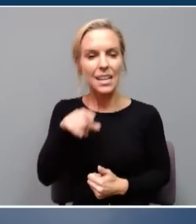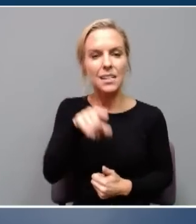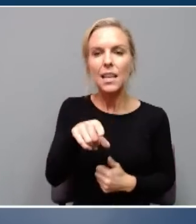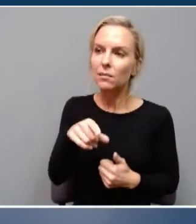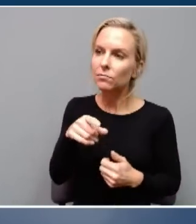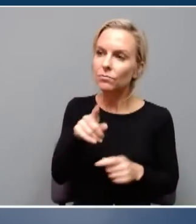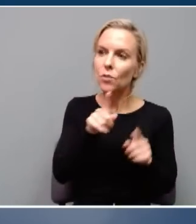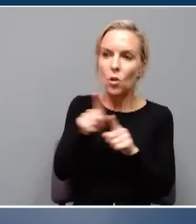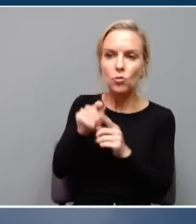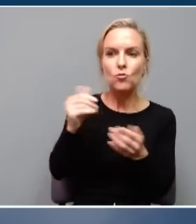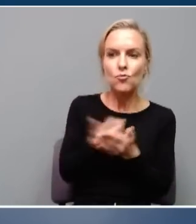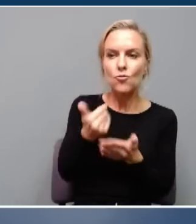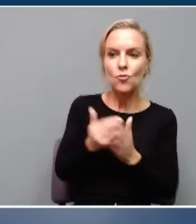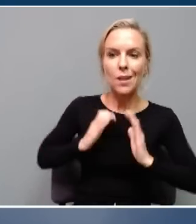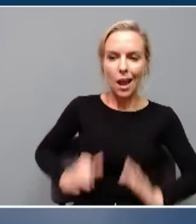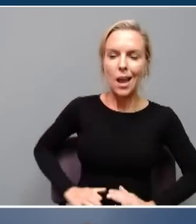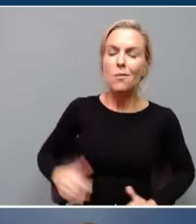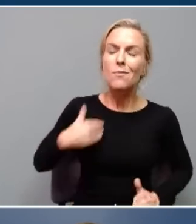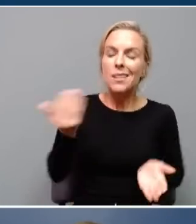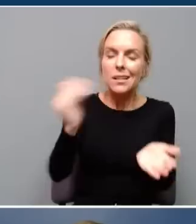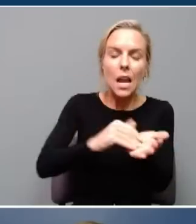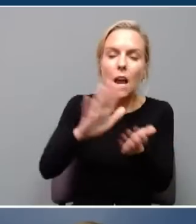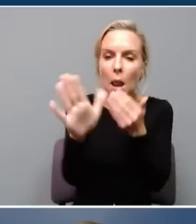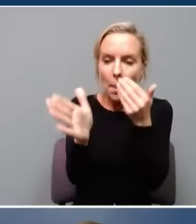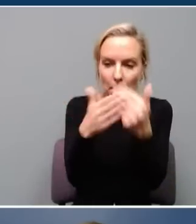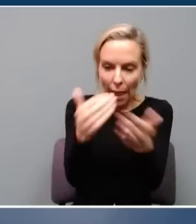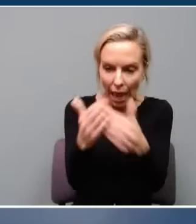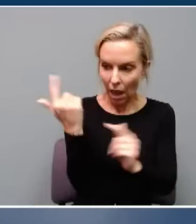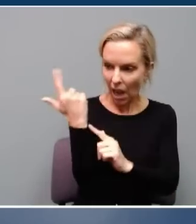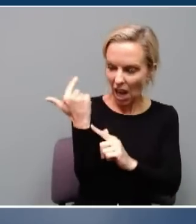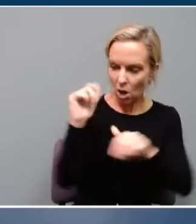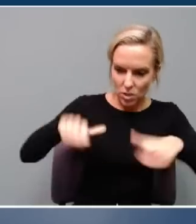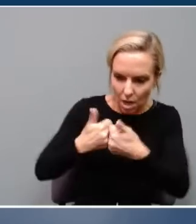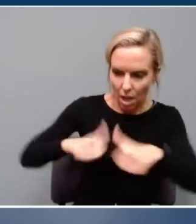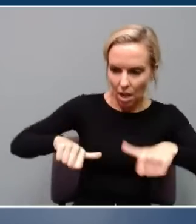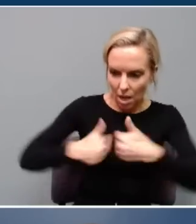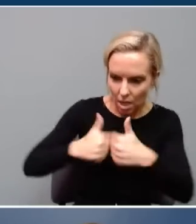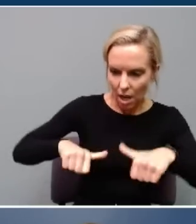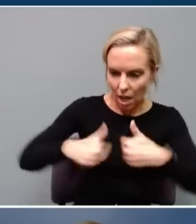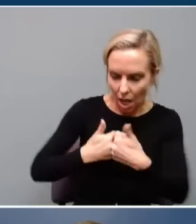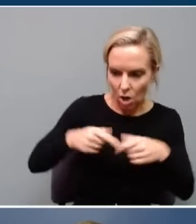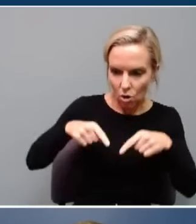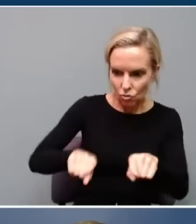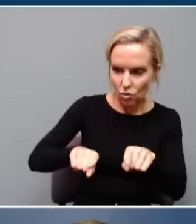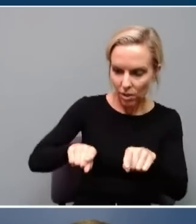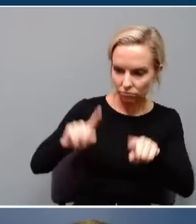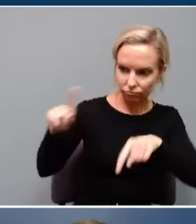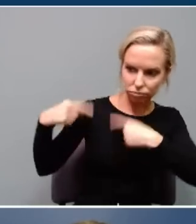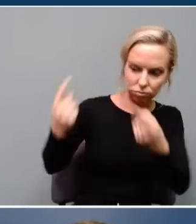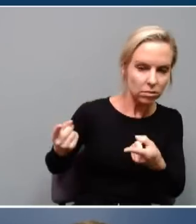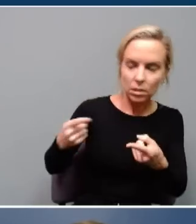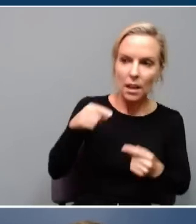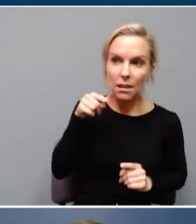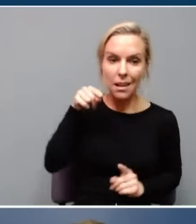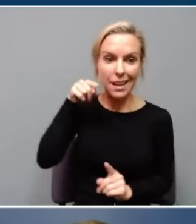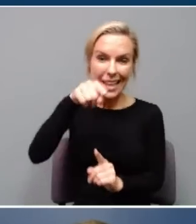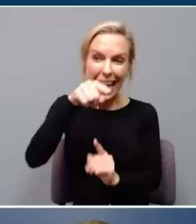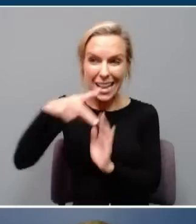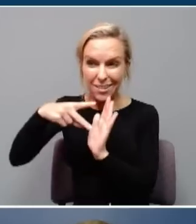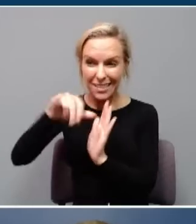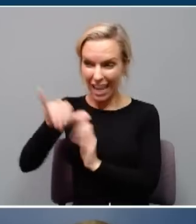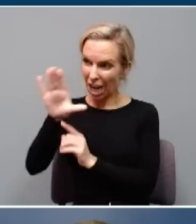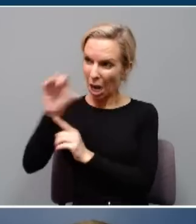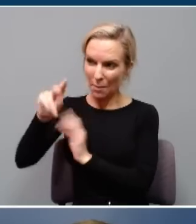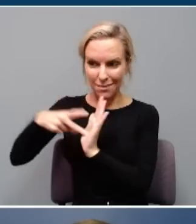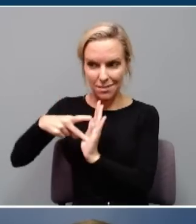say that again. Despite the challenges we faced this last year, Lighthouse doubled its revenue. That's incredible,